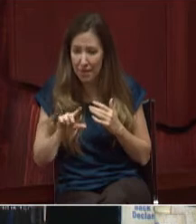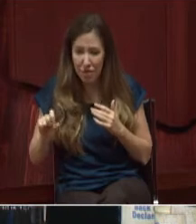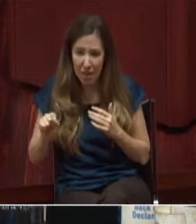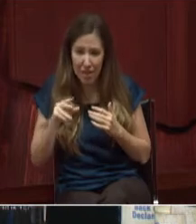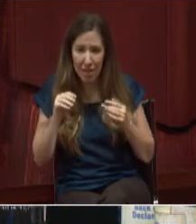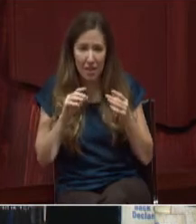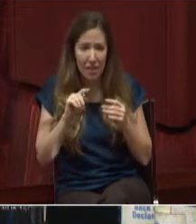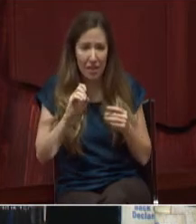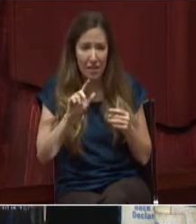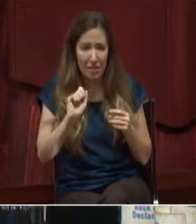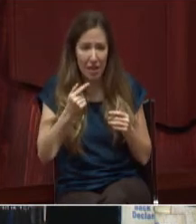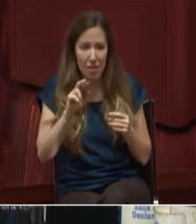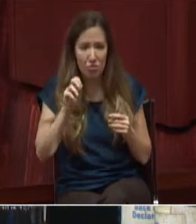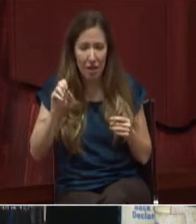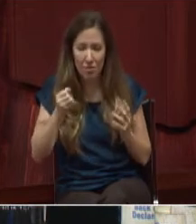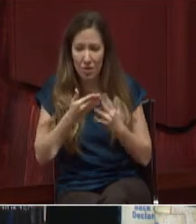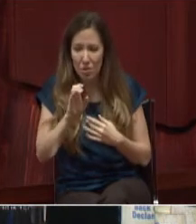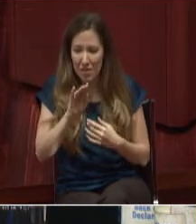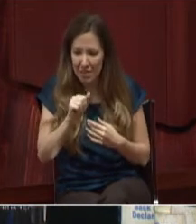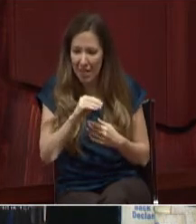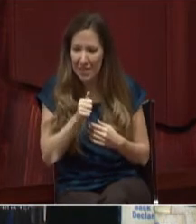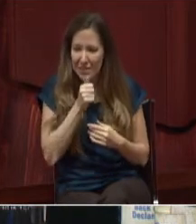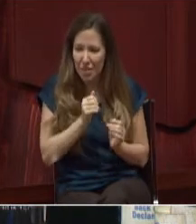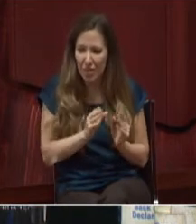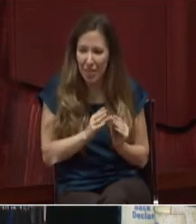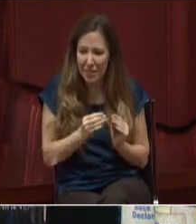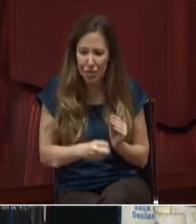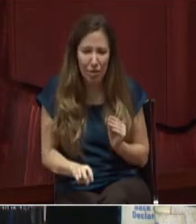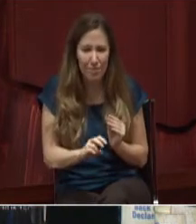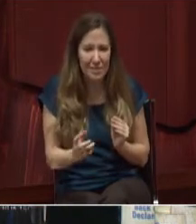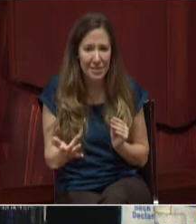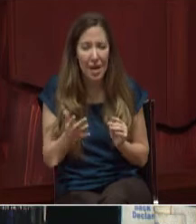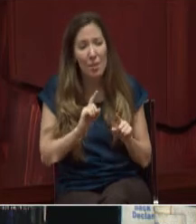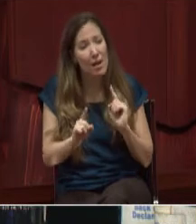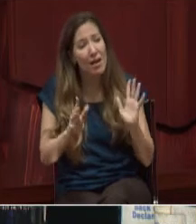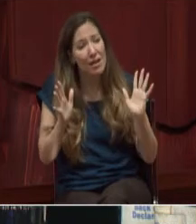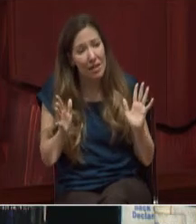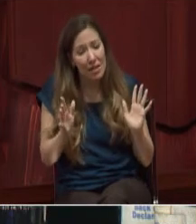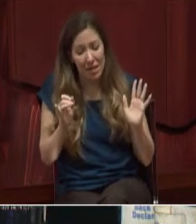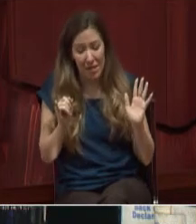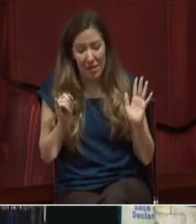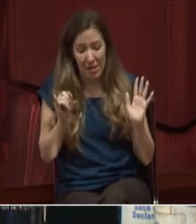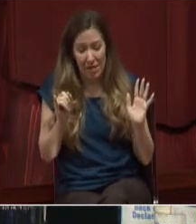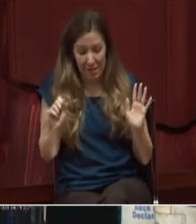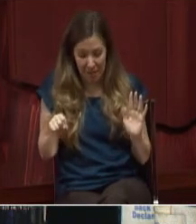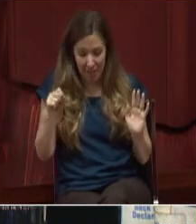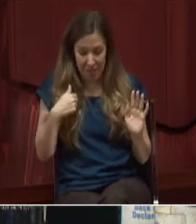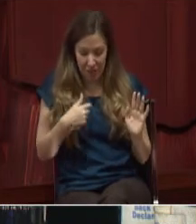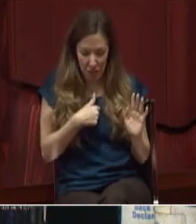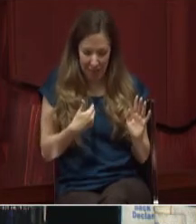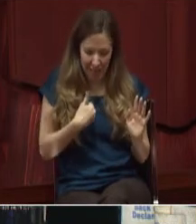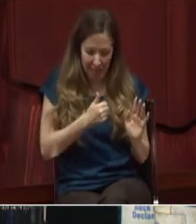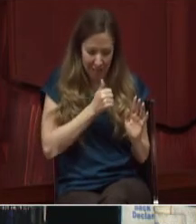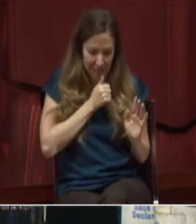were done through the CIA and secret meetings and trips. But having said all that, you have to look at the results, which is what ultimately you're